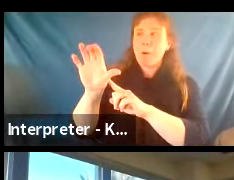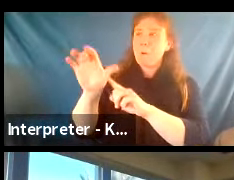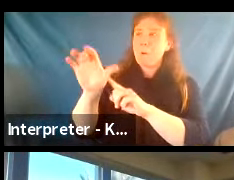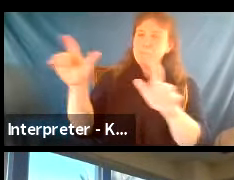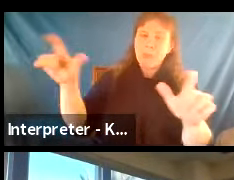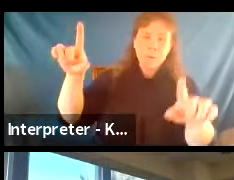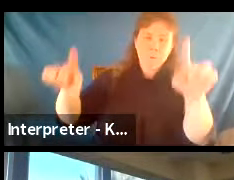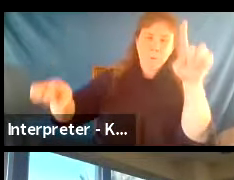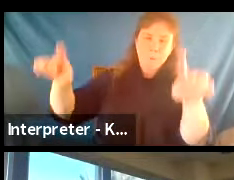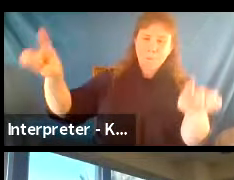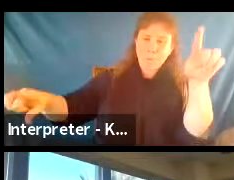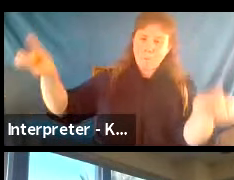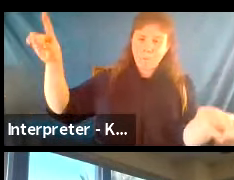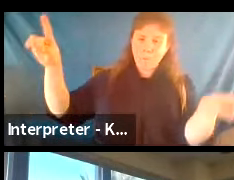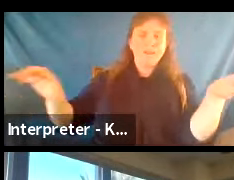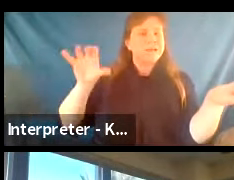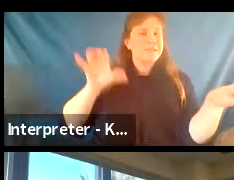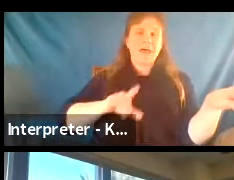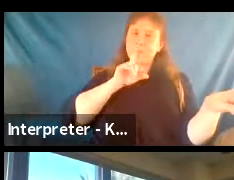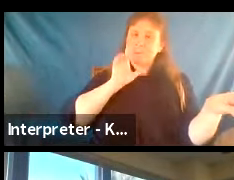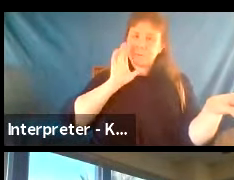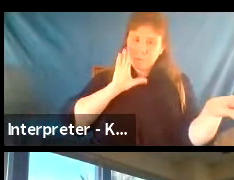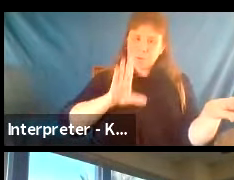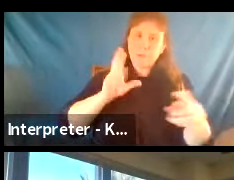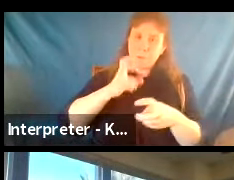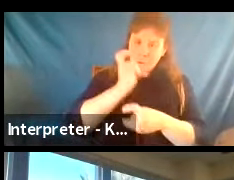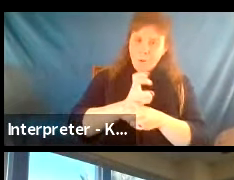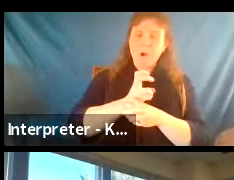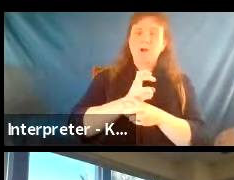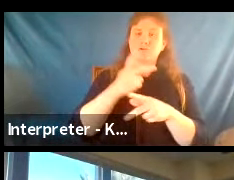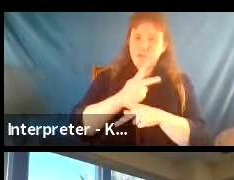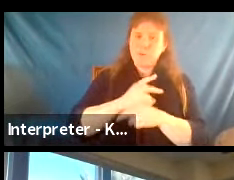to pull in the way our surveillance system is set up.